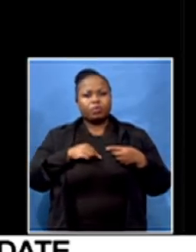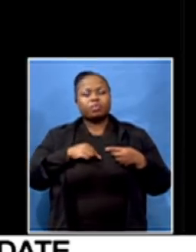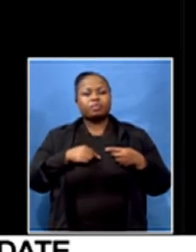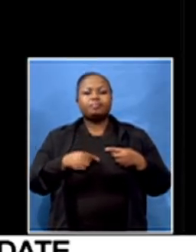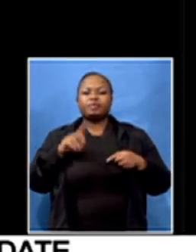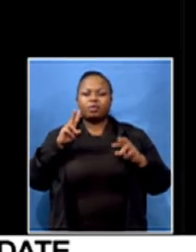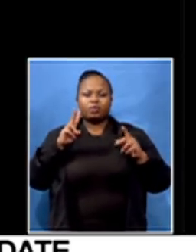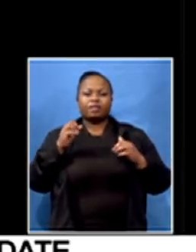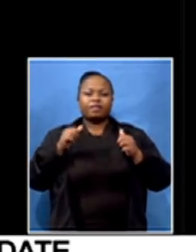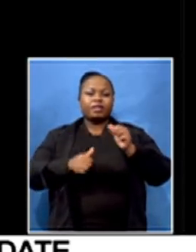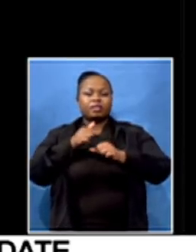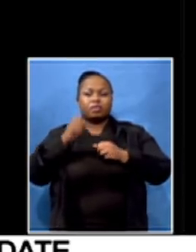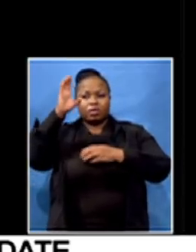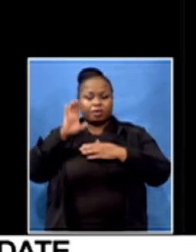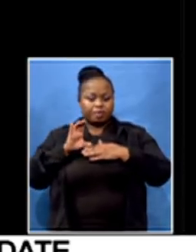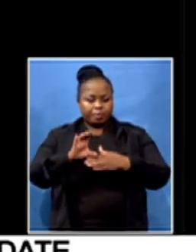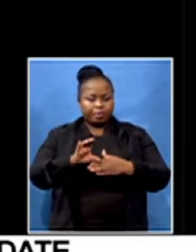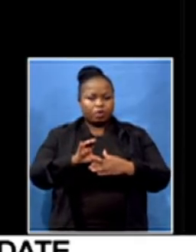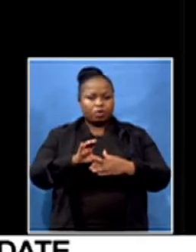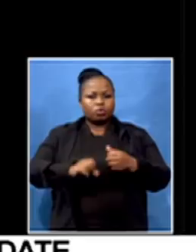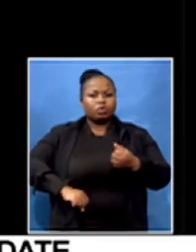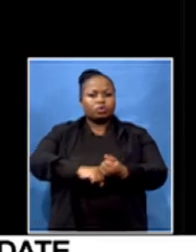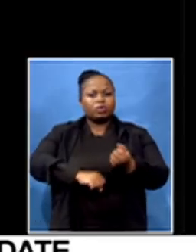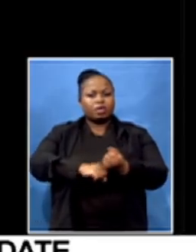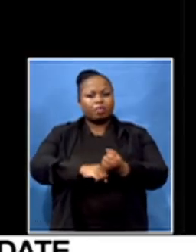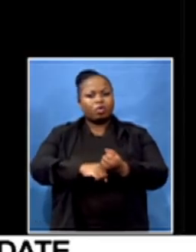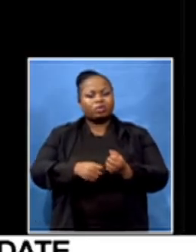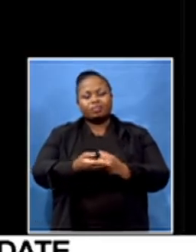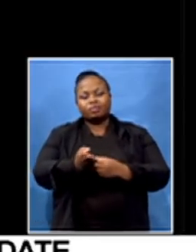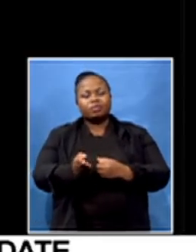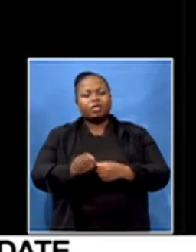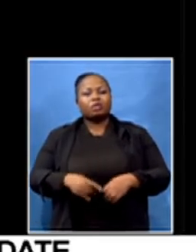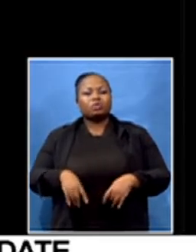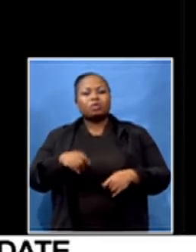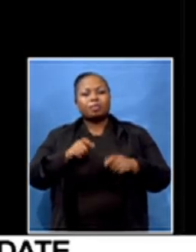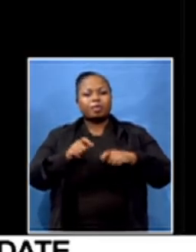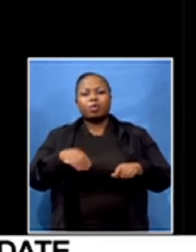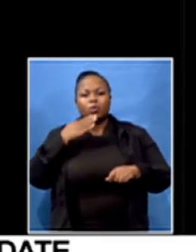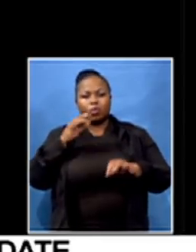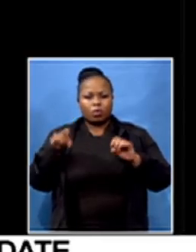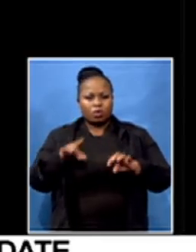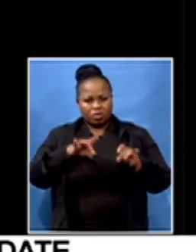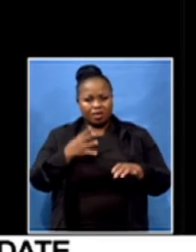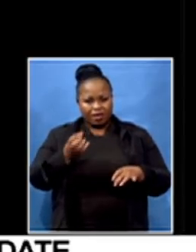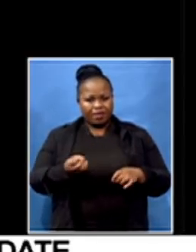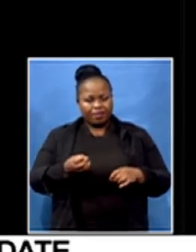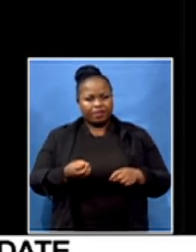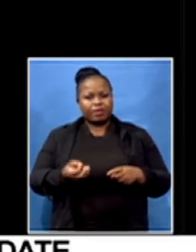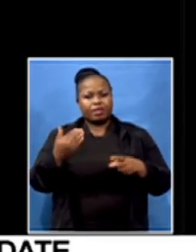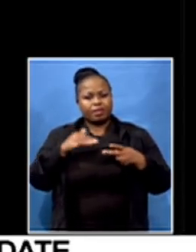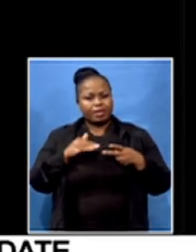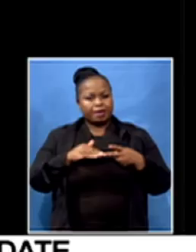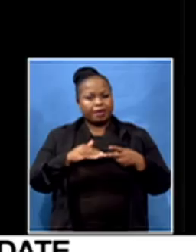this package, which is supporting, to deal with the distress. We have also been involved in the